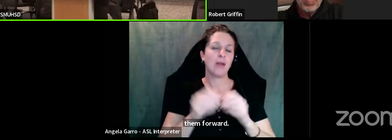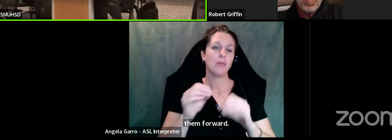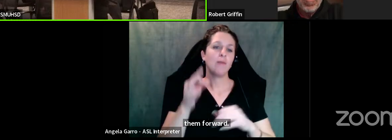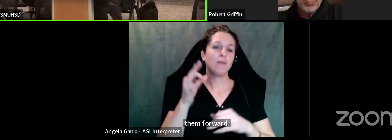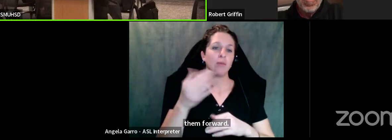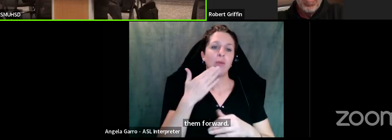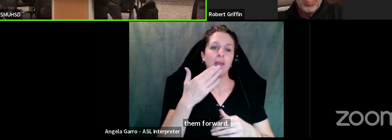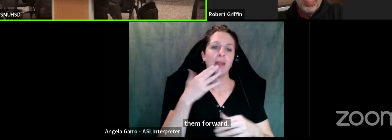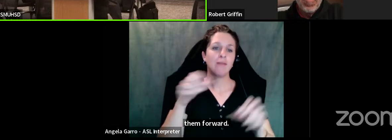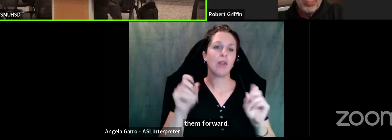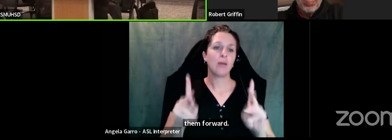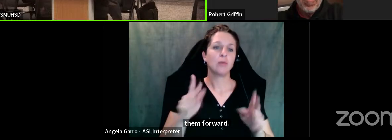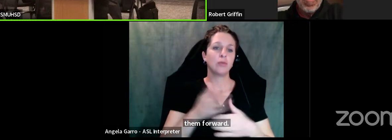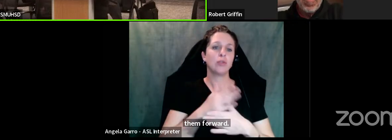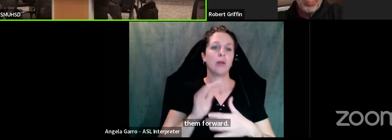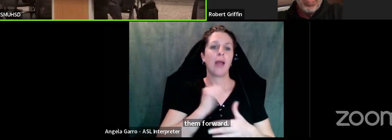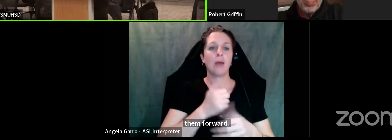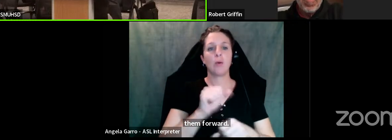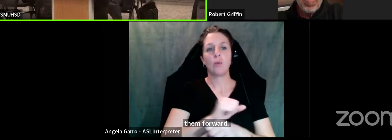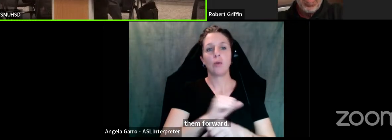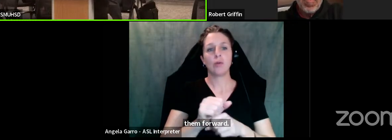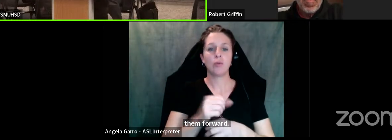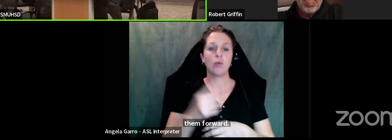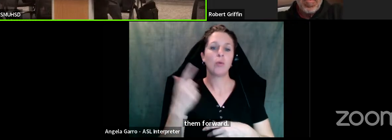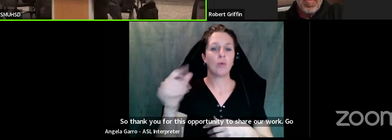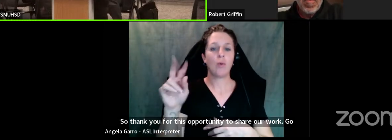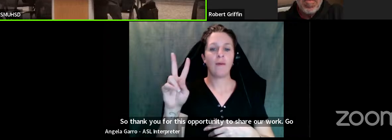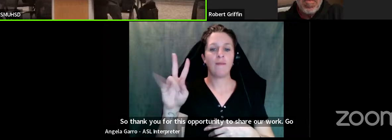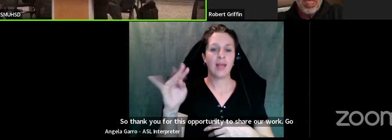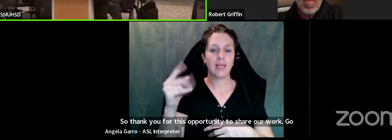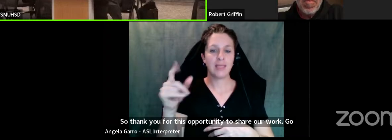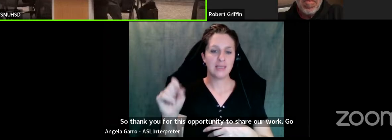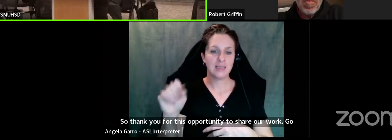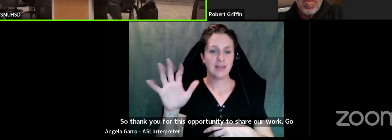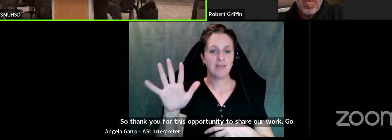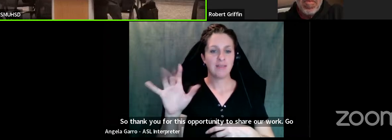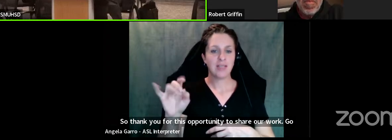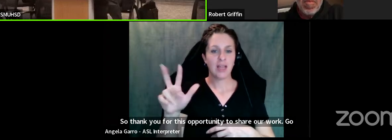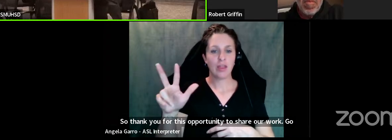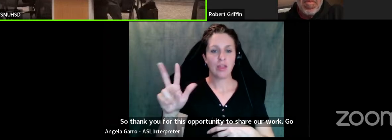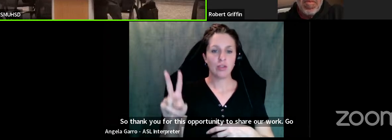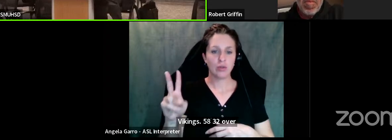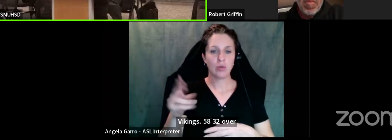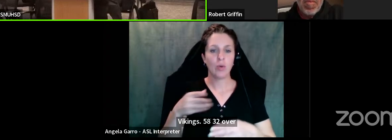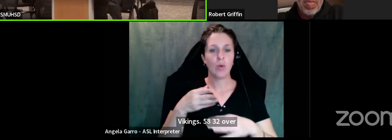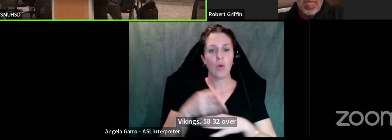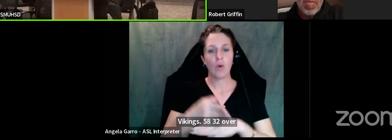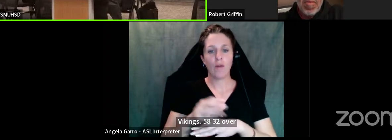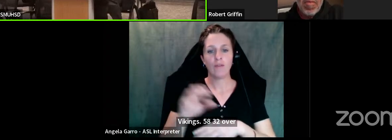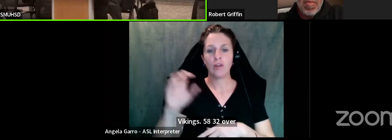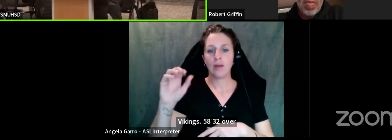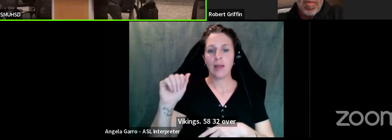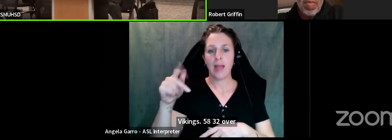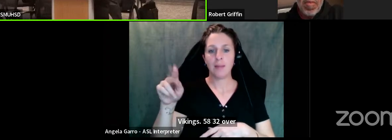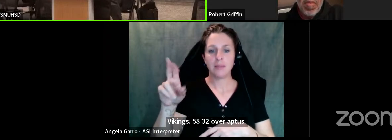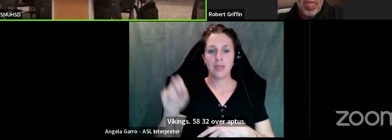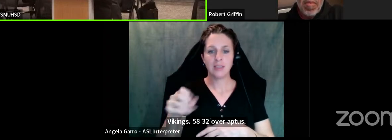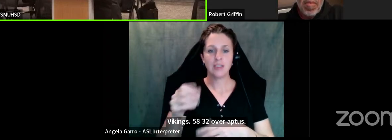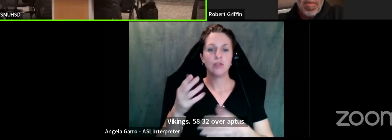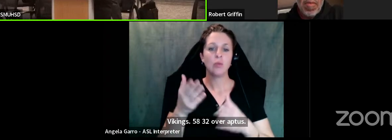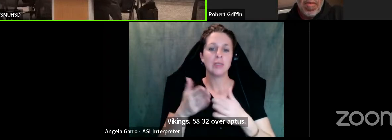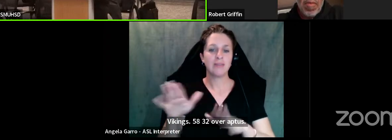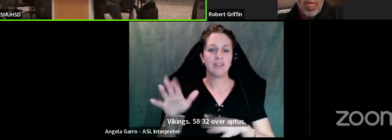to share our work. Go Vikings, 58-32 over Aptus. So we're in the Division III finals